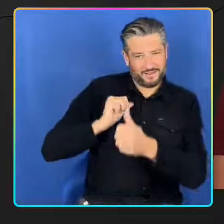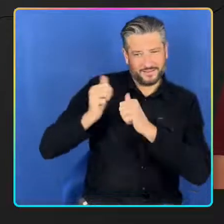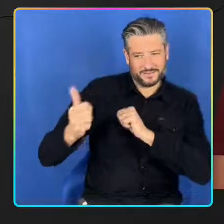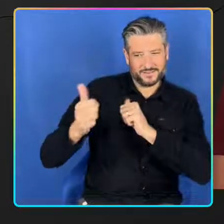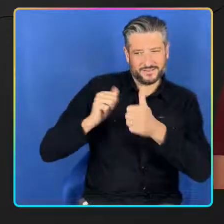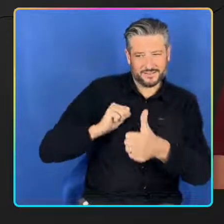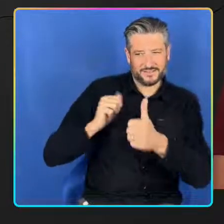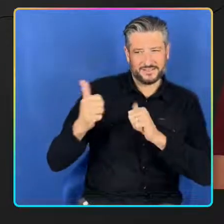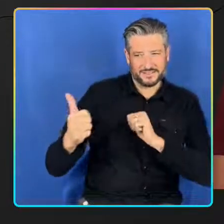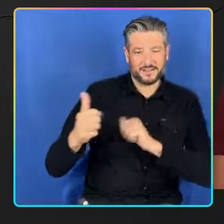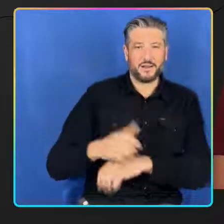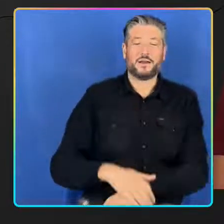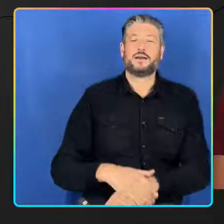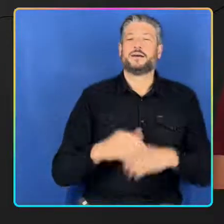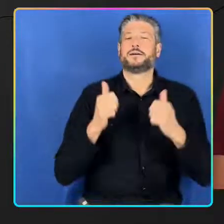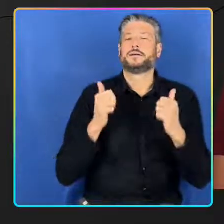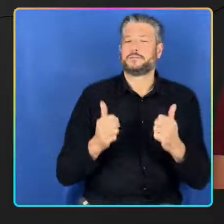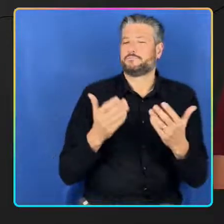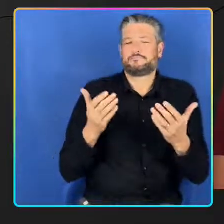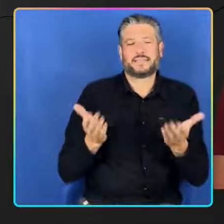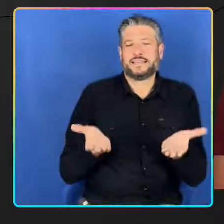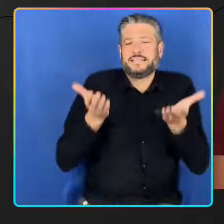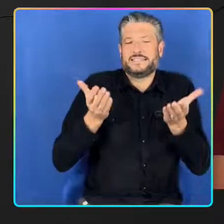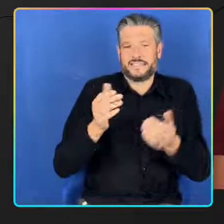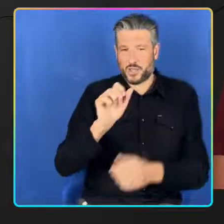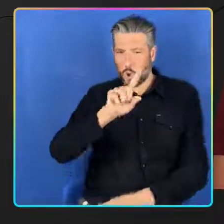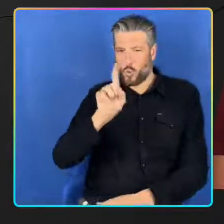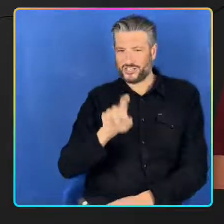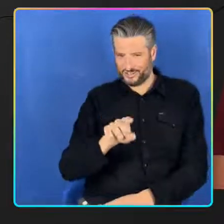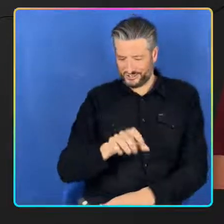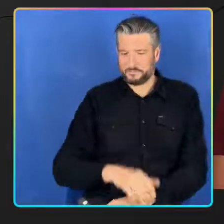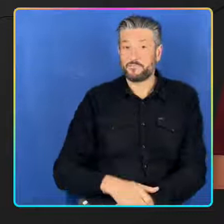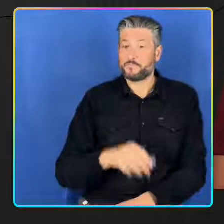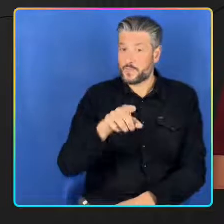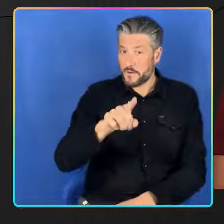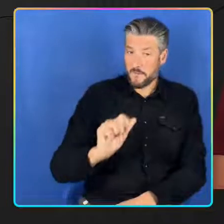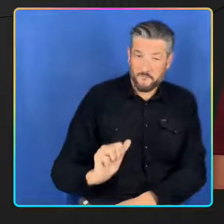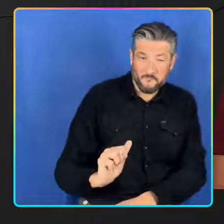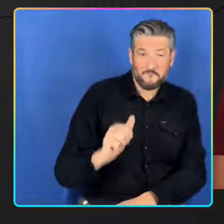head down memory lane here. What was your first computer?